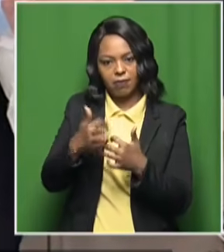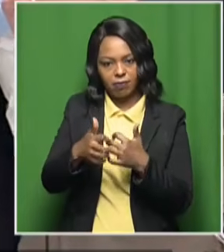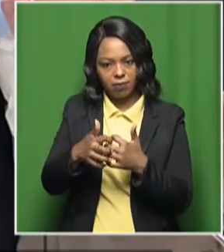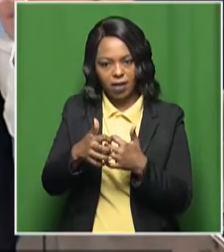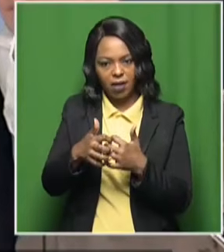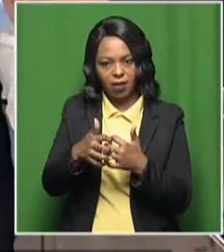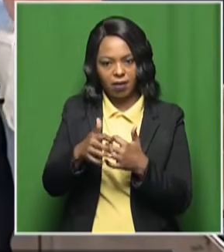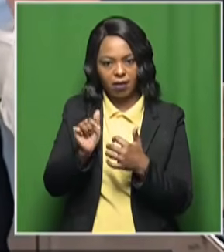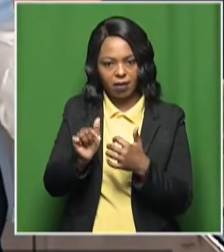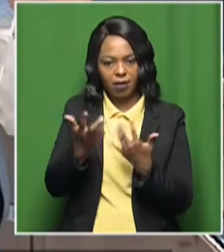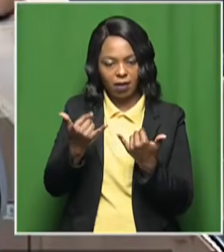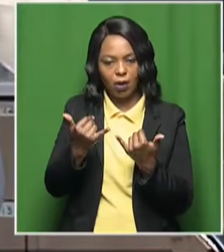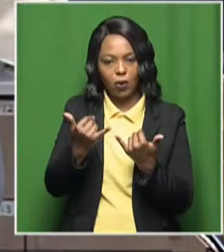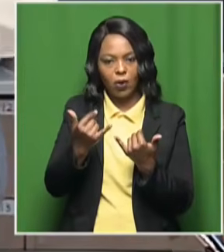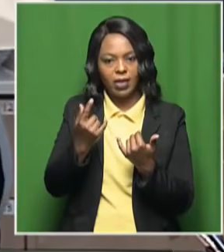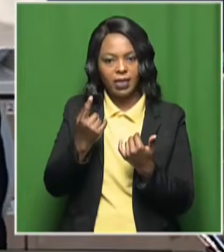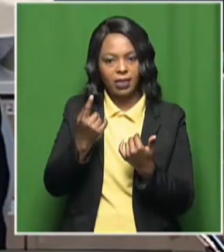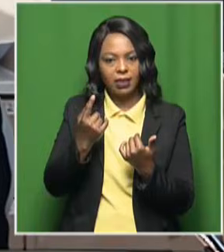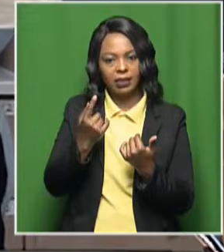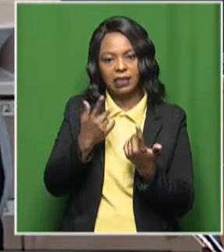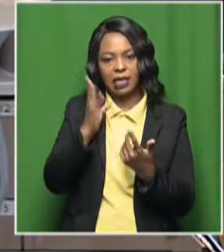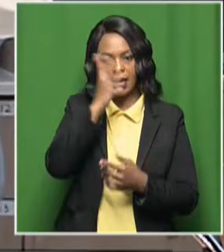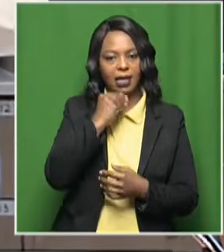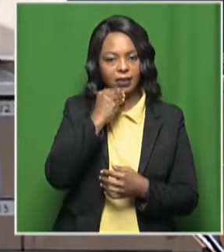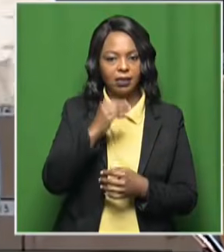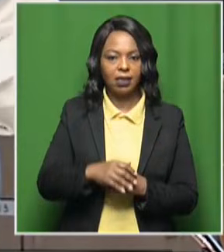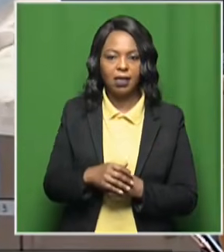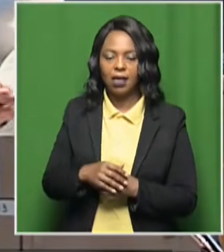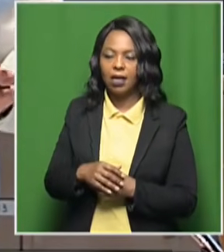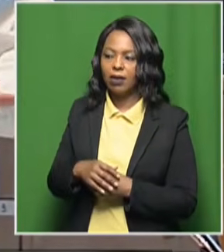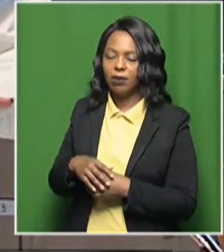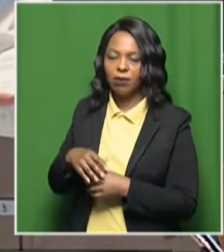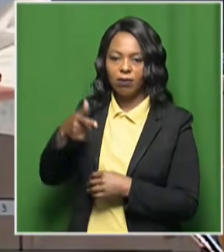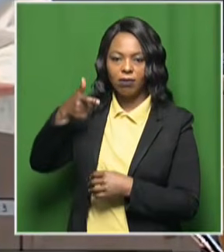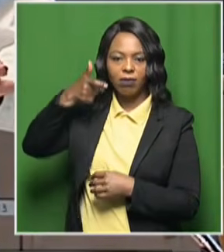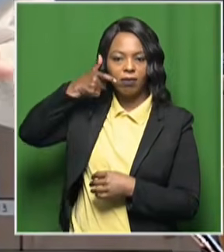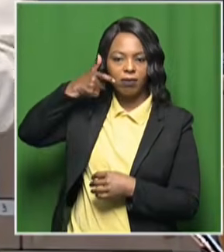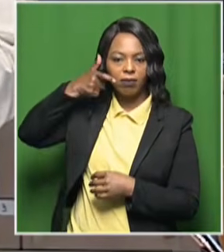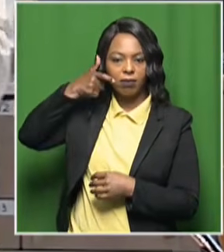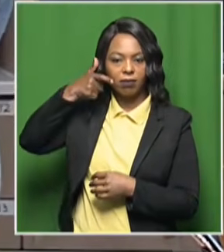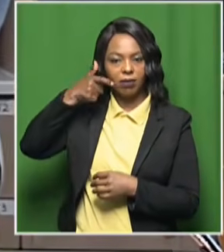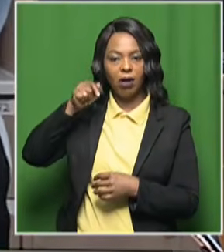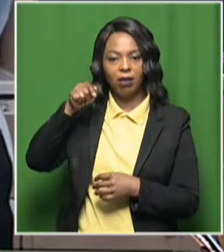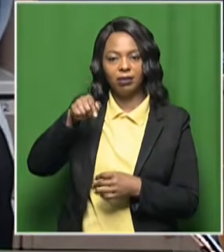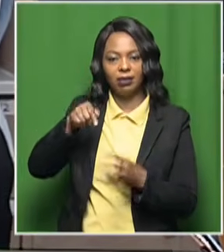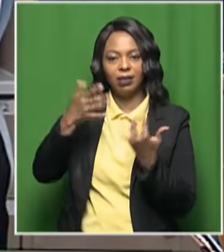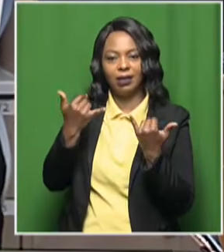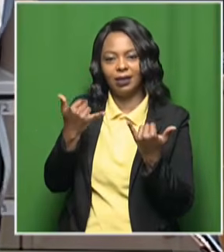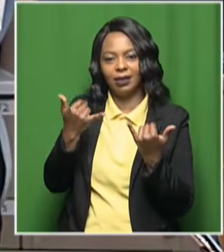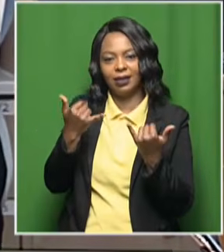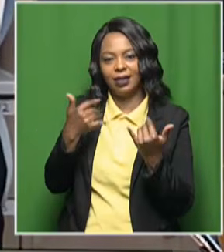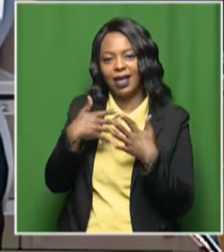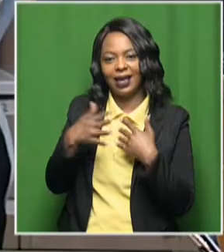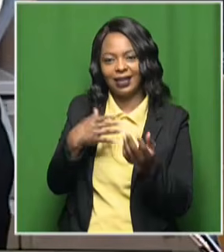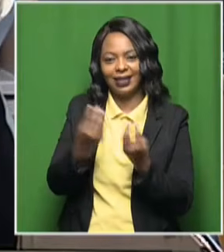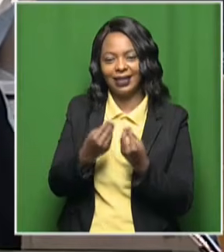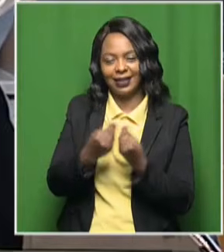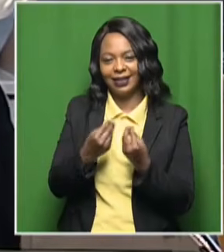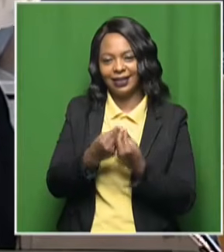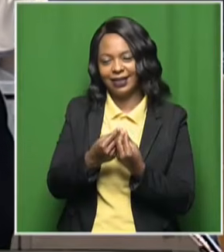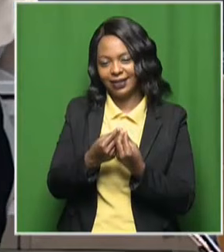just season them stunningly. I see you throwing in spices on everything, and every single spice has